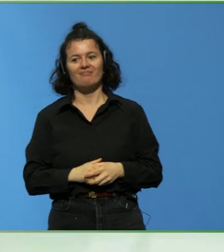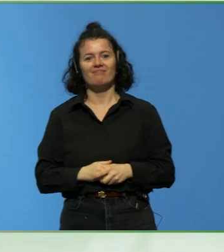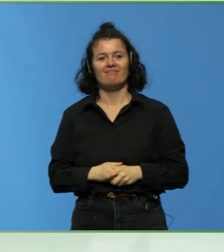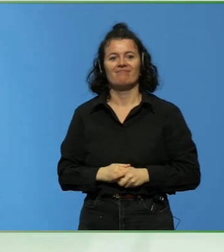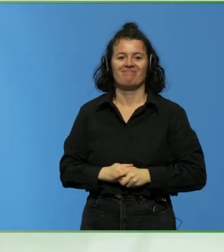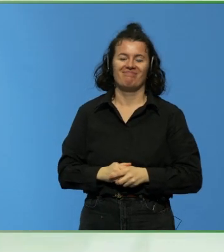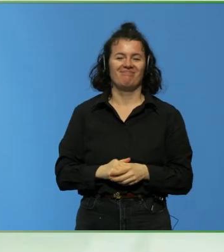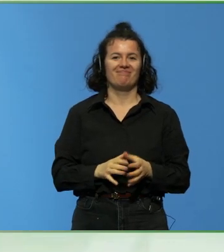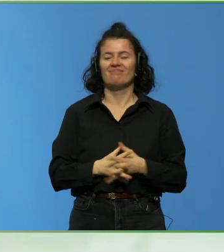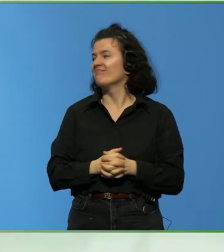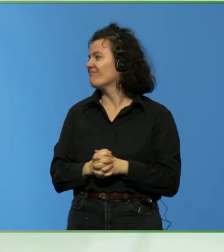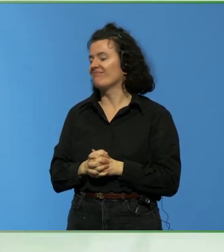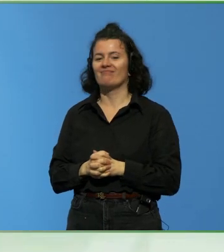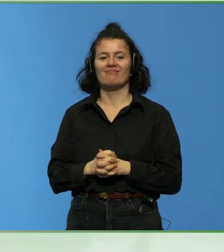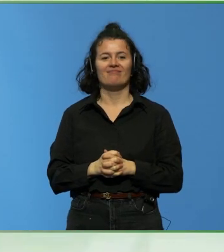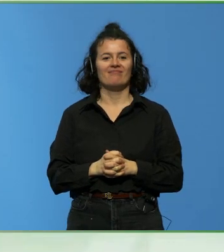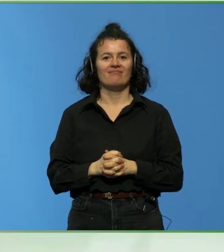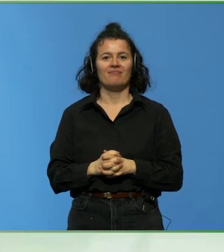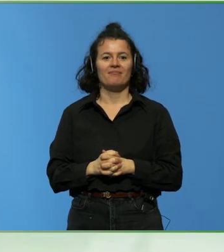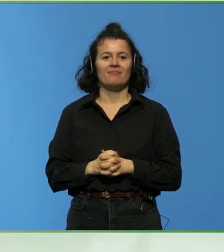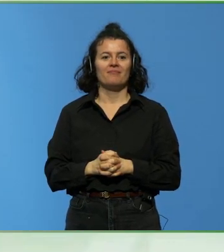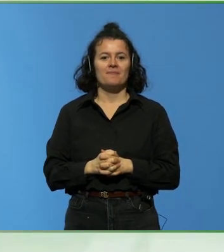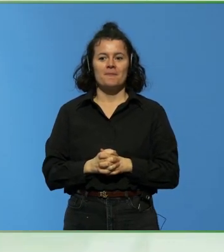Thank you so much. My mic on?